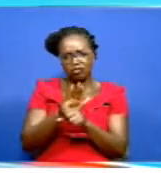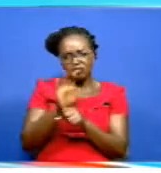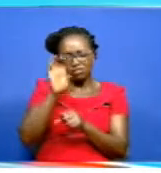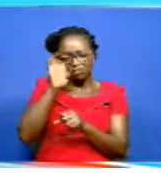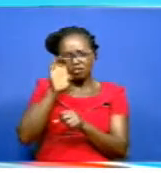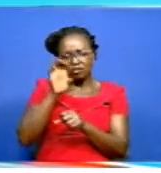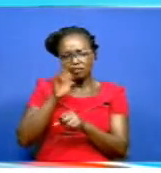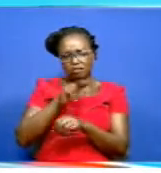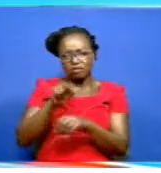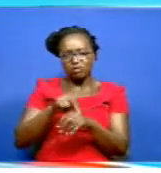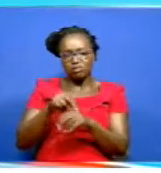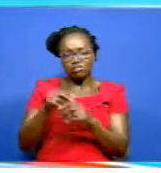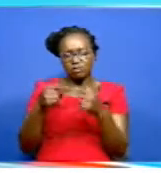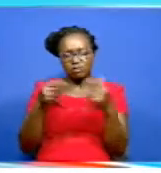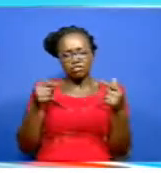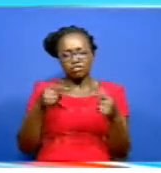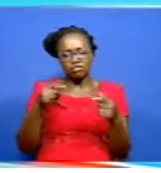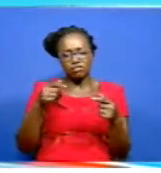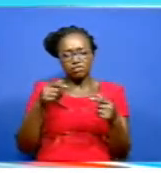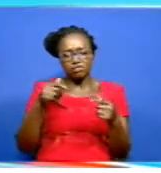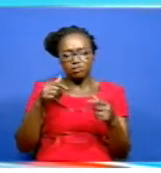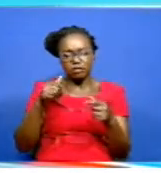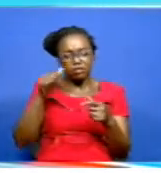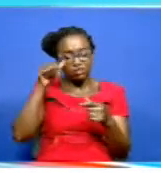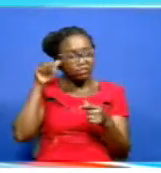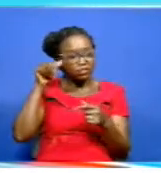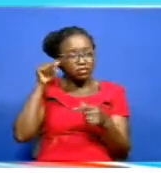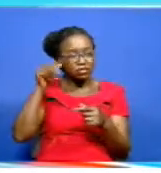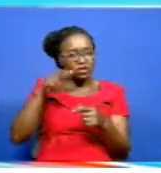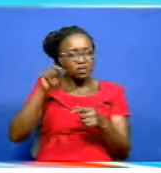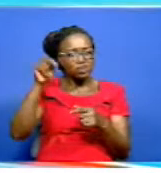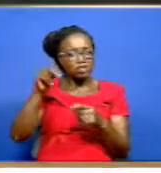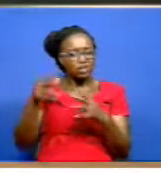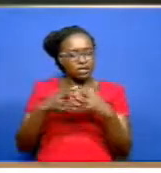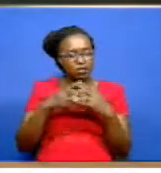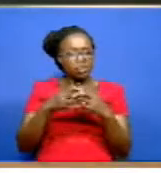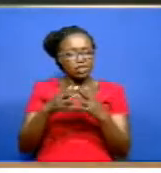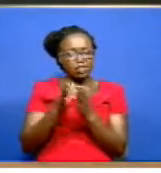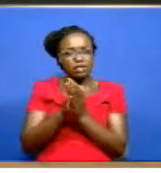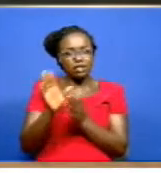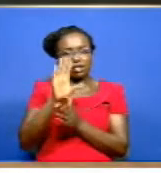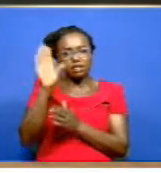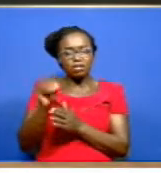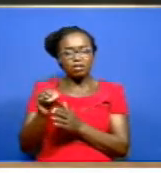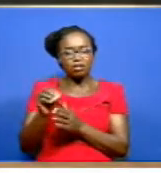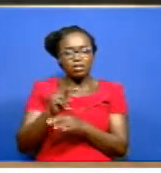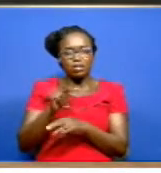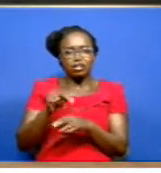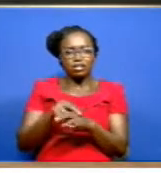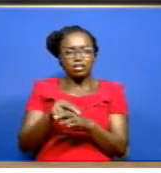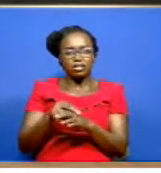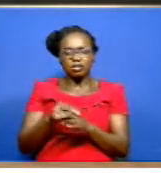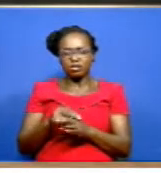to Asian and perhaps North America and African nations giving the jab a wide berth?